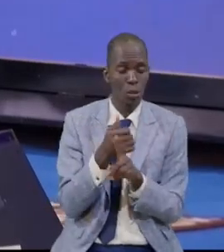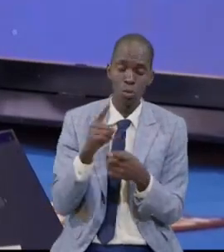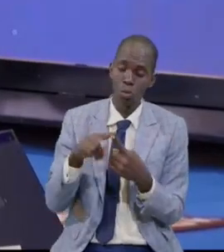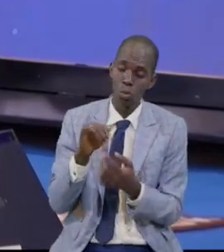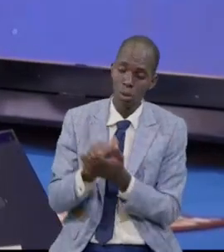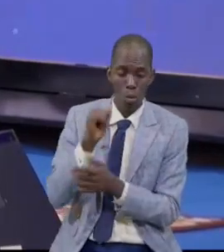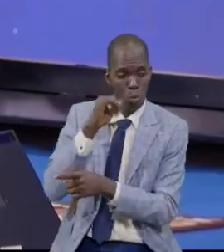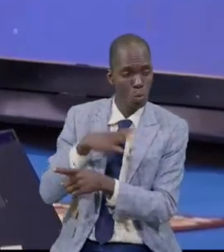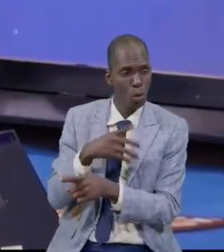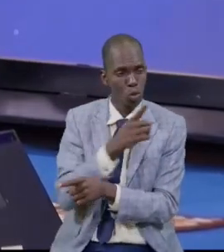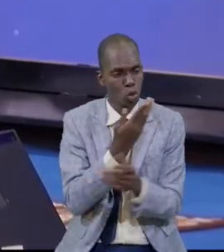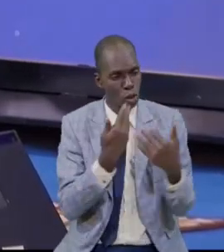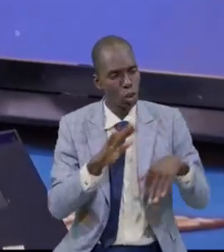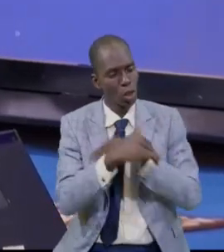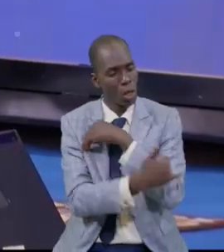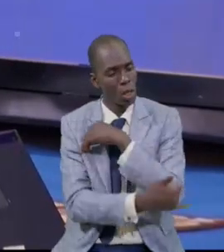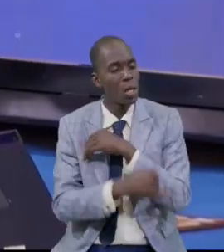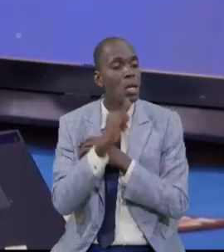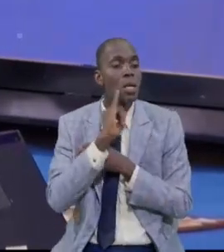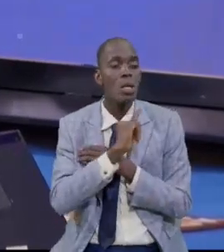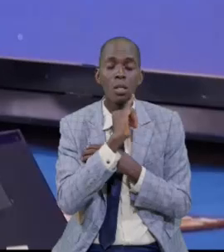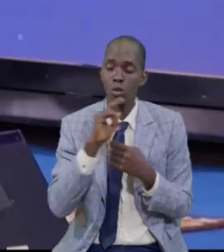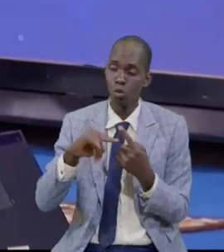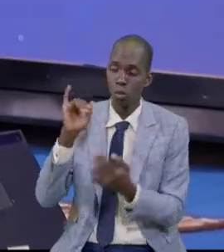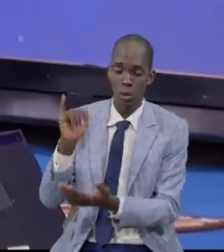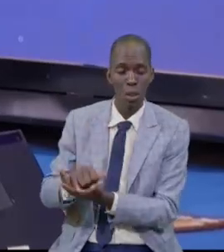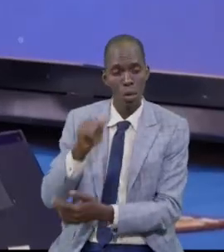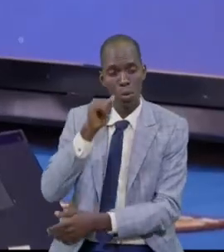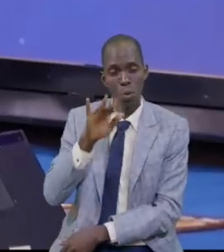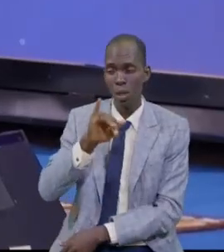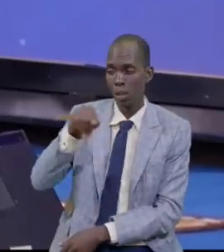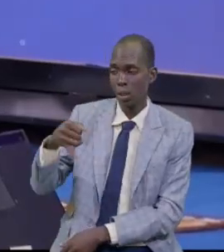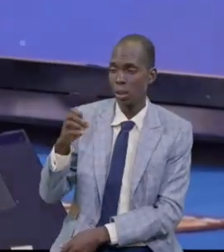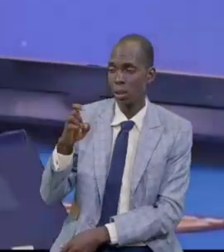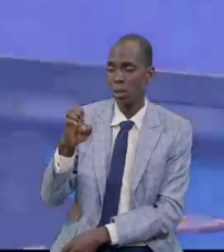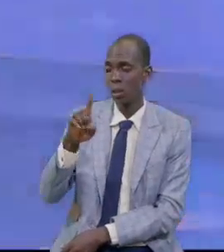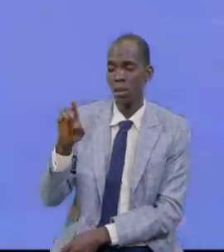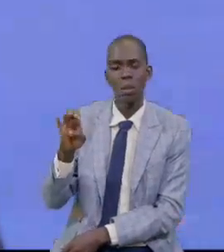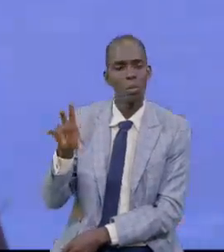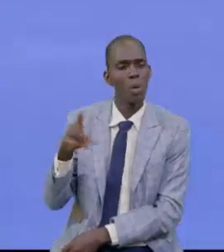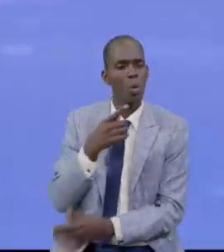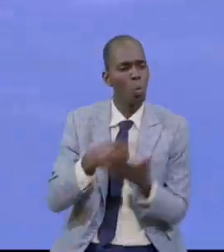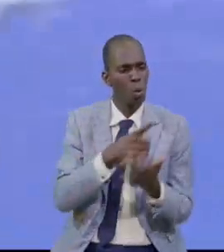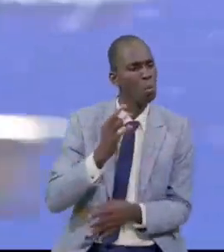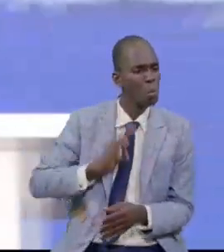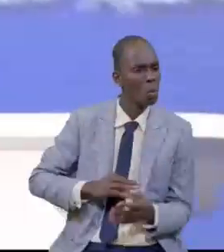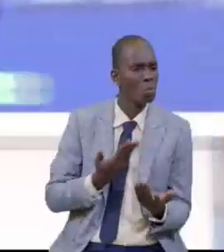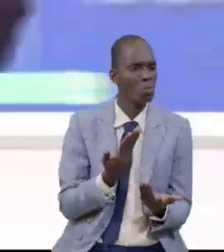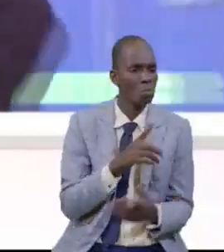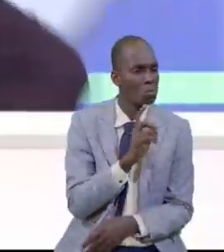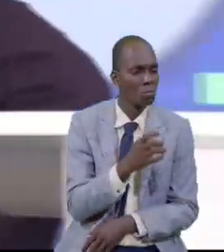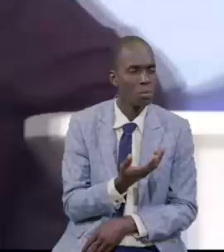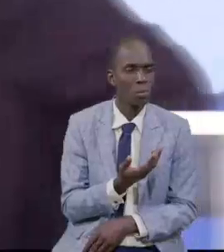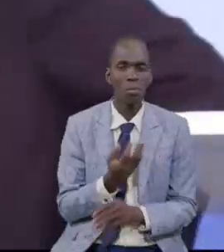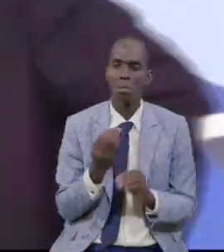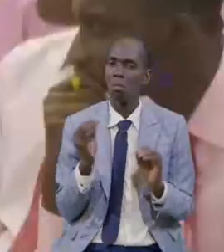nation, to Jezebel? Nothing. Something. Tell me now. You sold yourself to